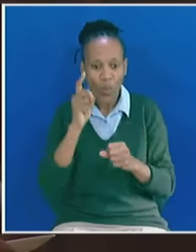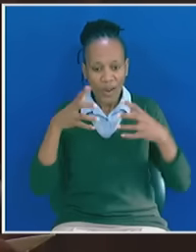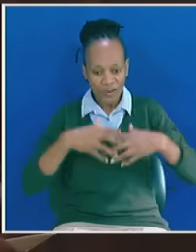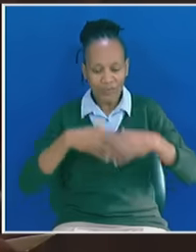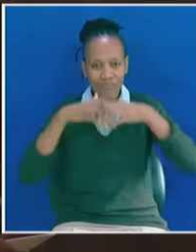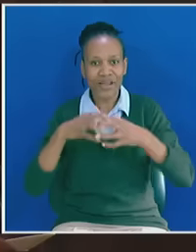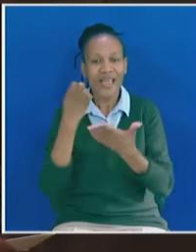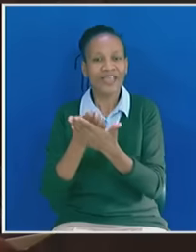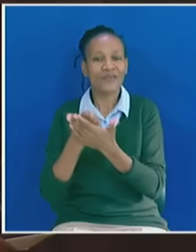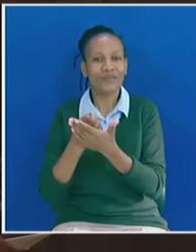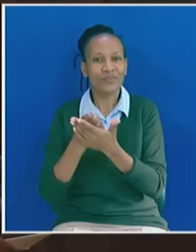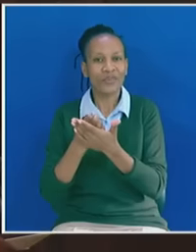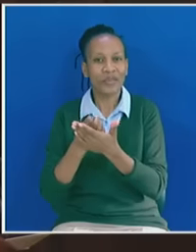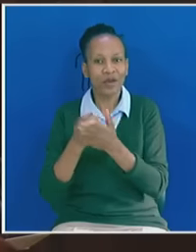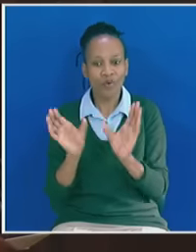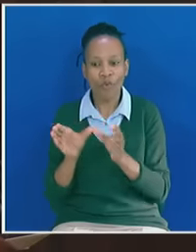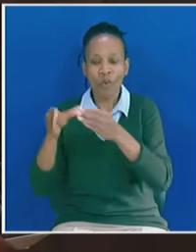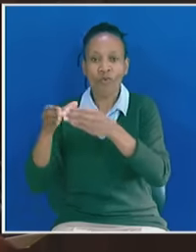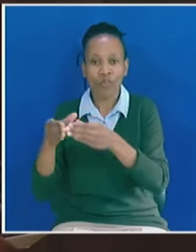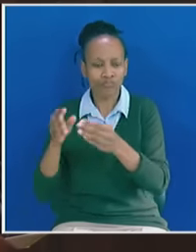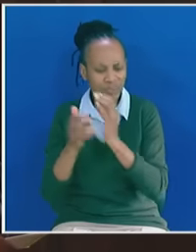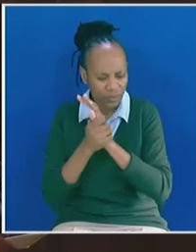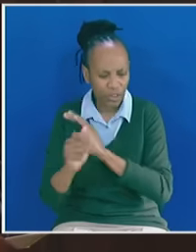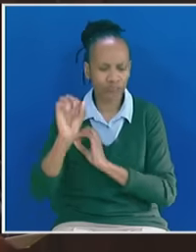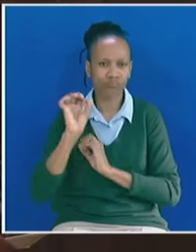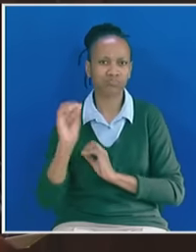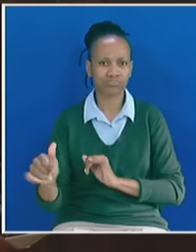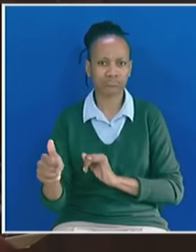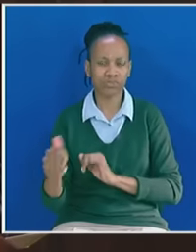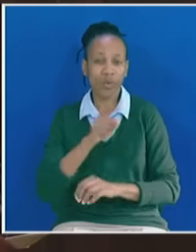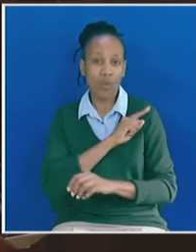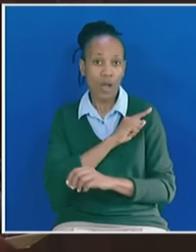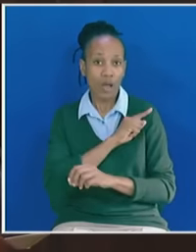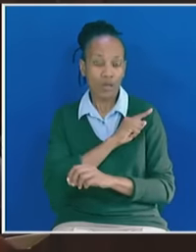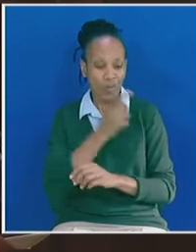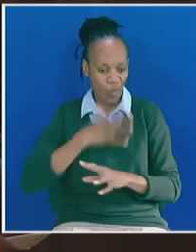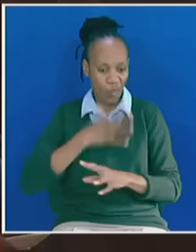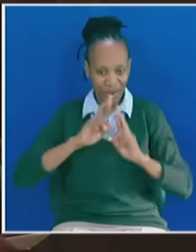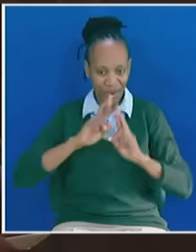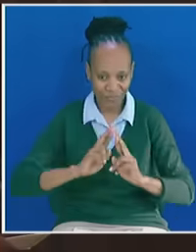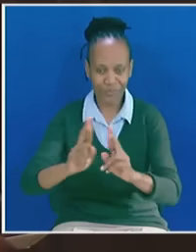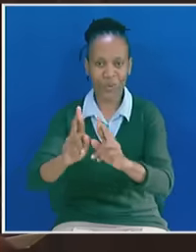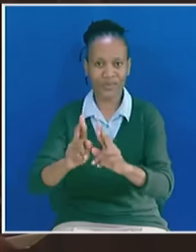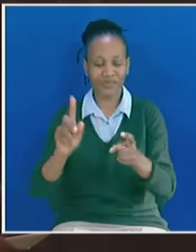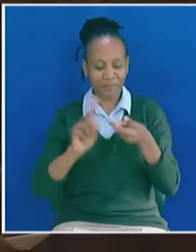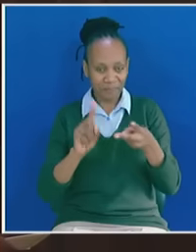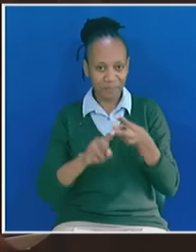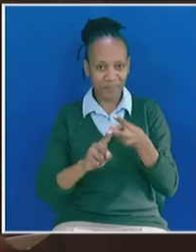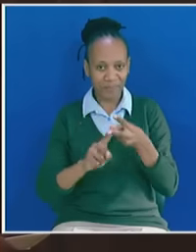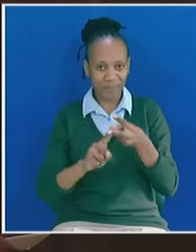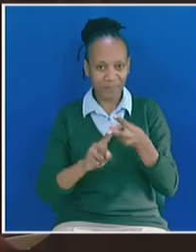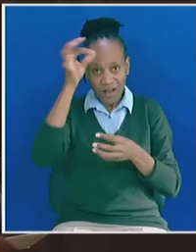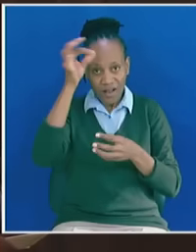economic intelligence capability, and we are investing in that particular capability to respond and provide our government